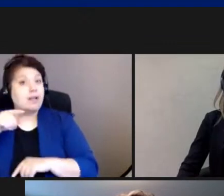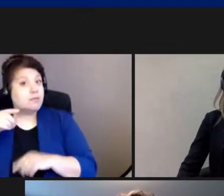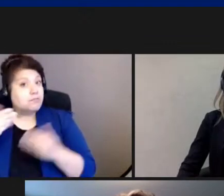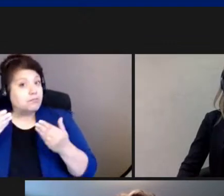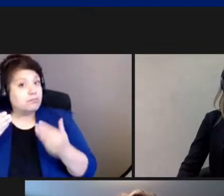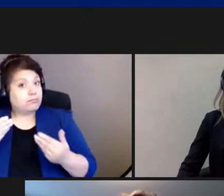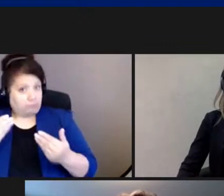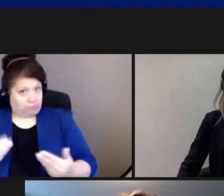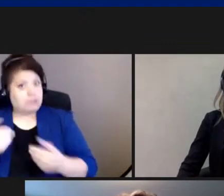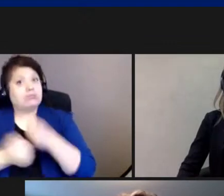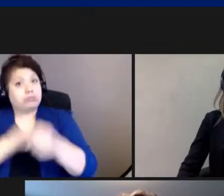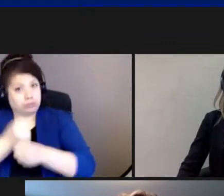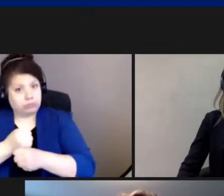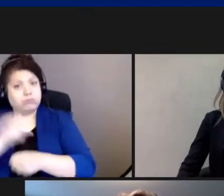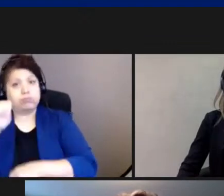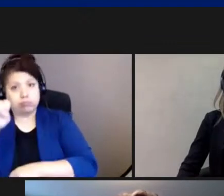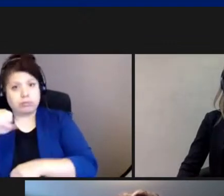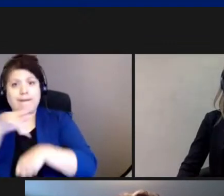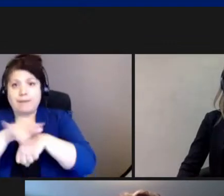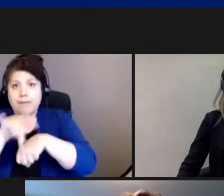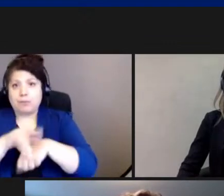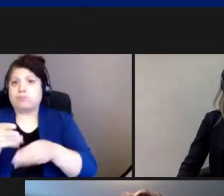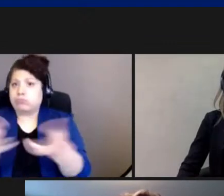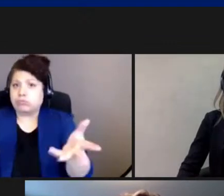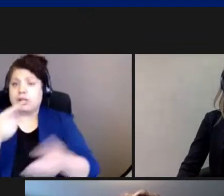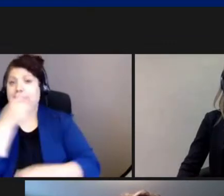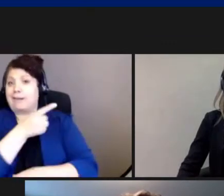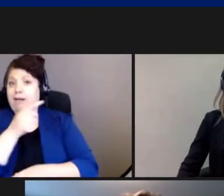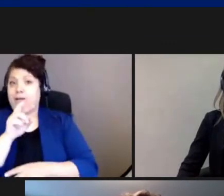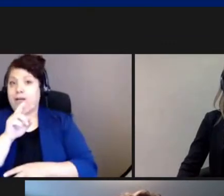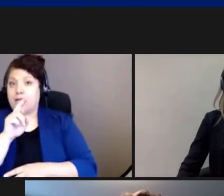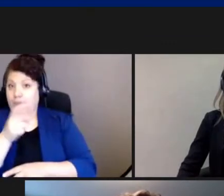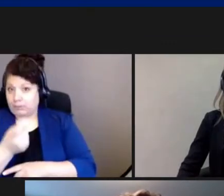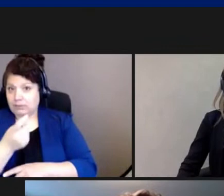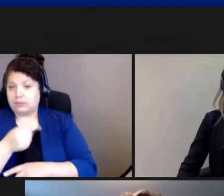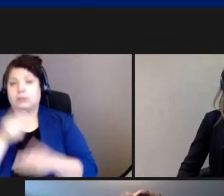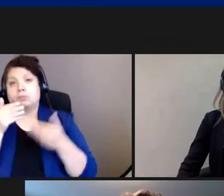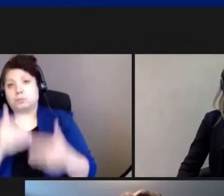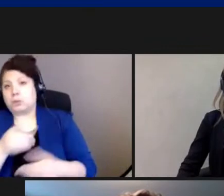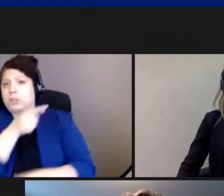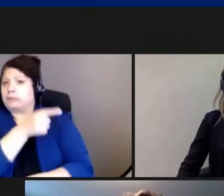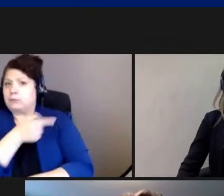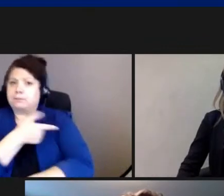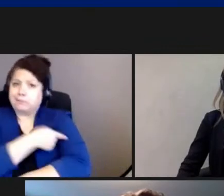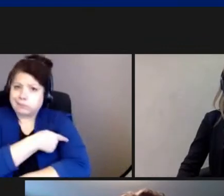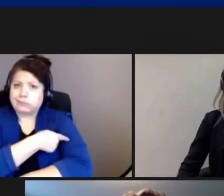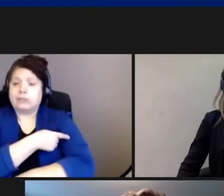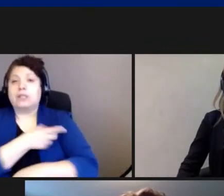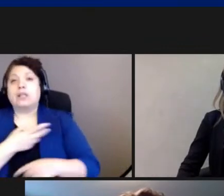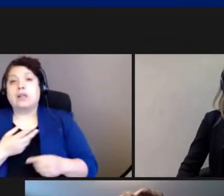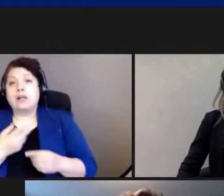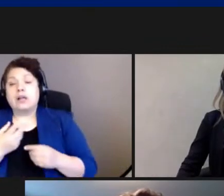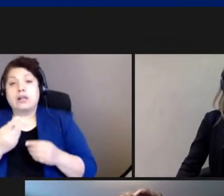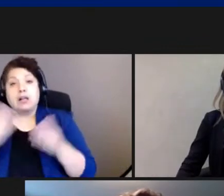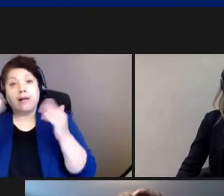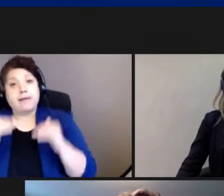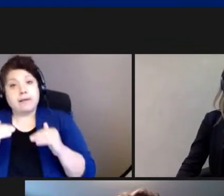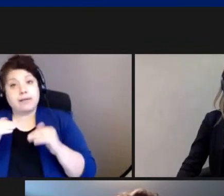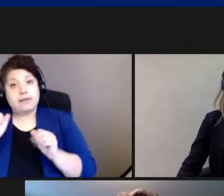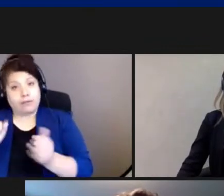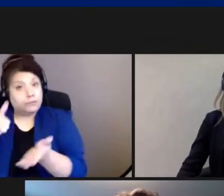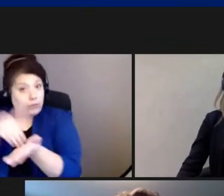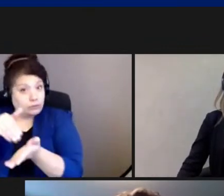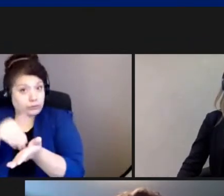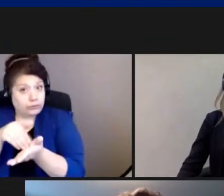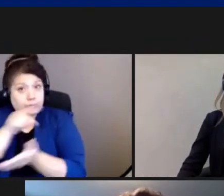year in pharmacies. It's the first time it will be available in pharmacies. It's also available in with physicians